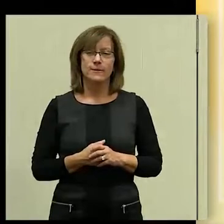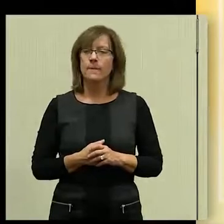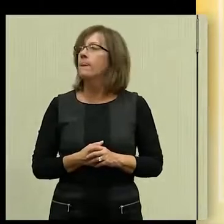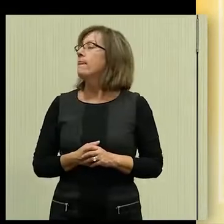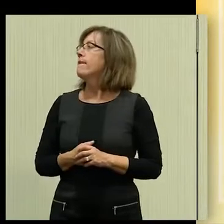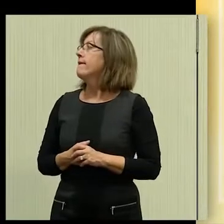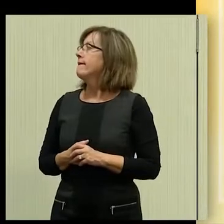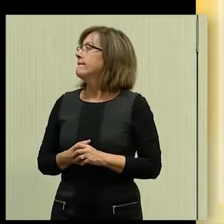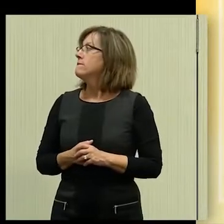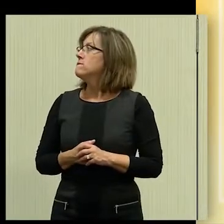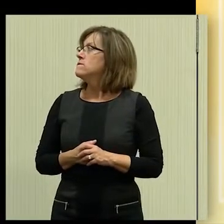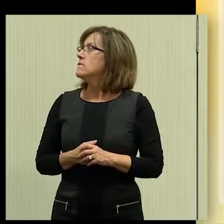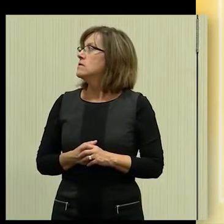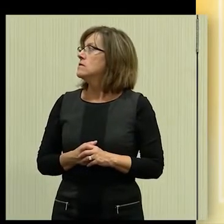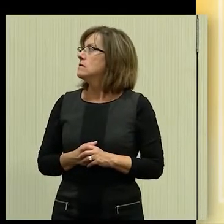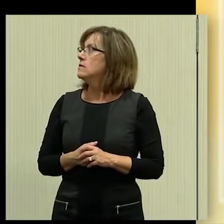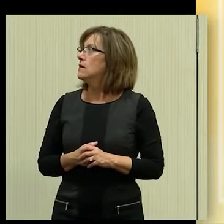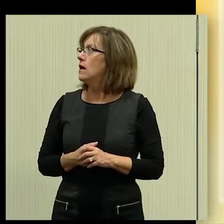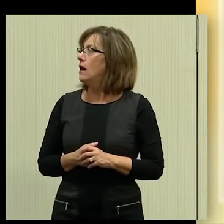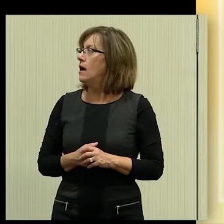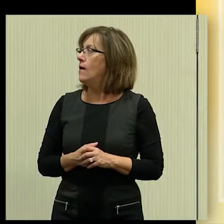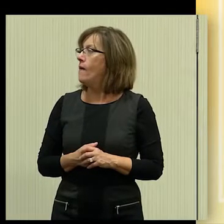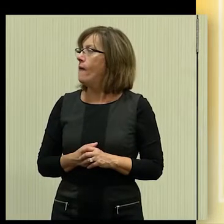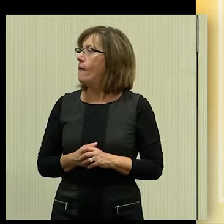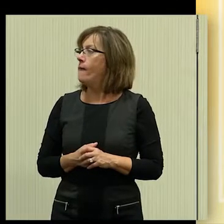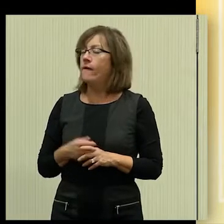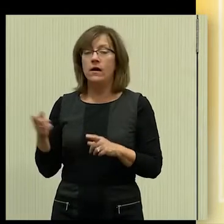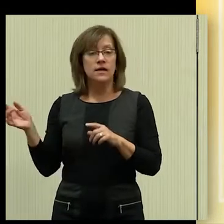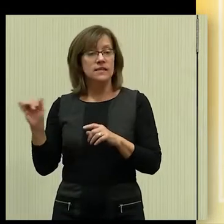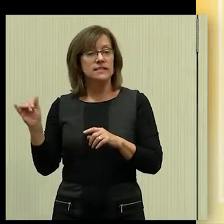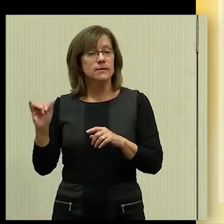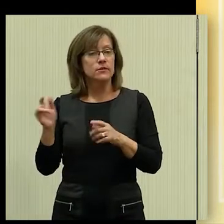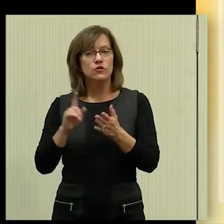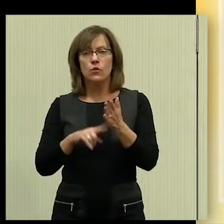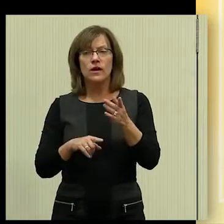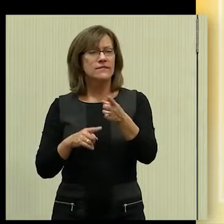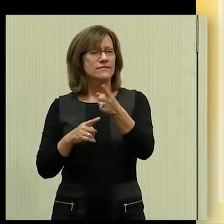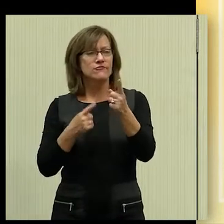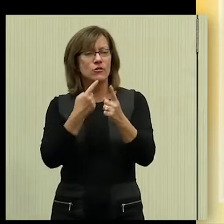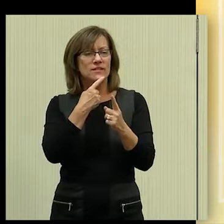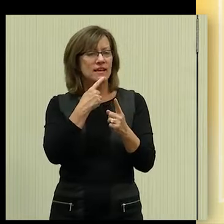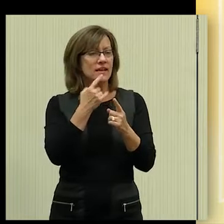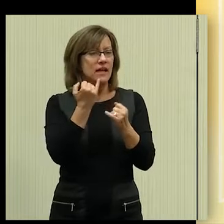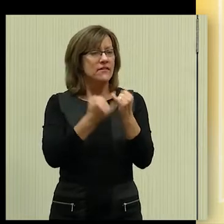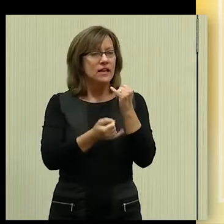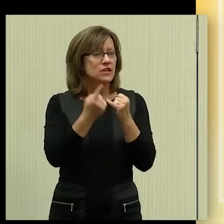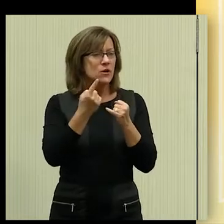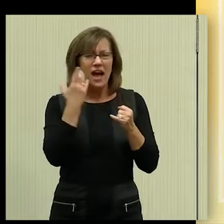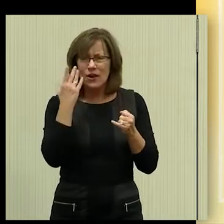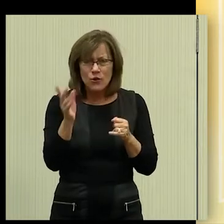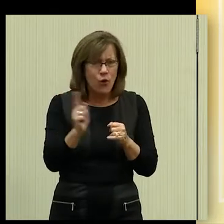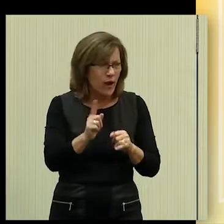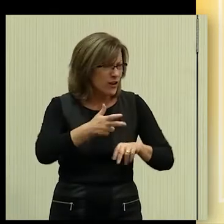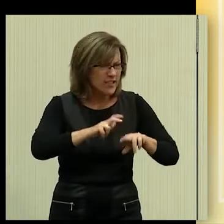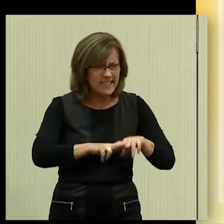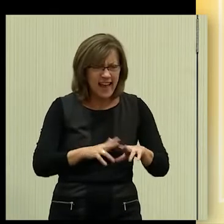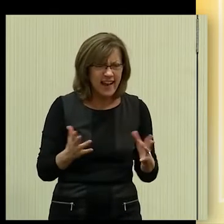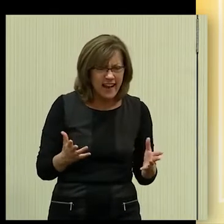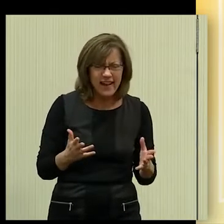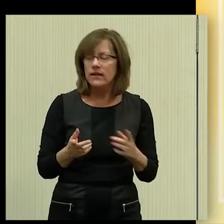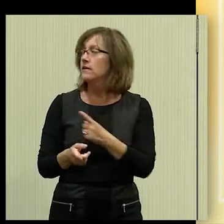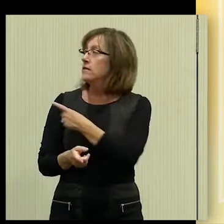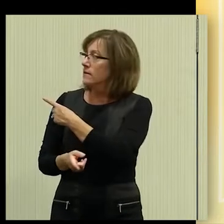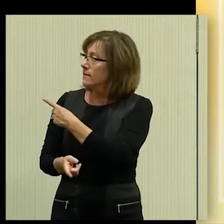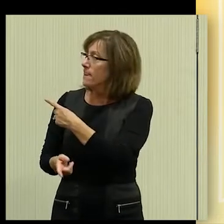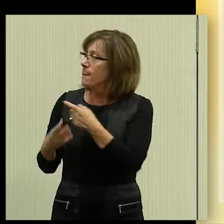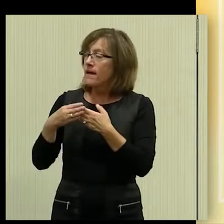And here's another kind of environmental arrangement. So, and it's similar to what whoever just said, that the last one, you don't know where to sit. Here's an option where